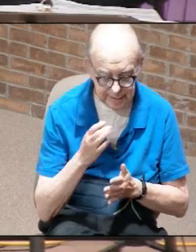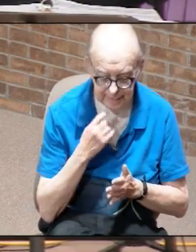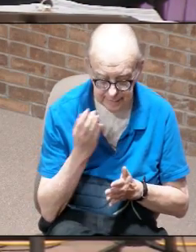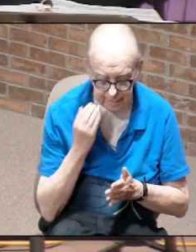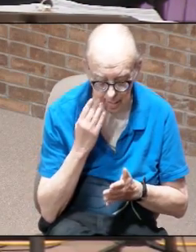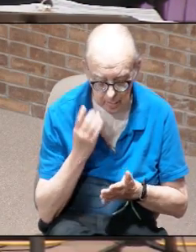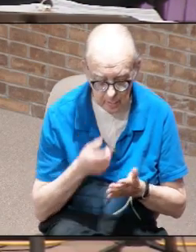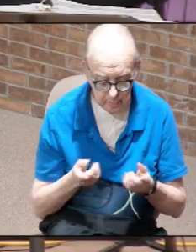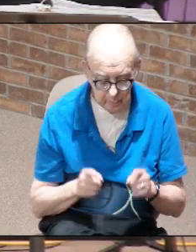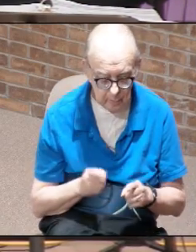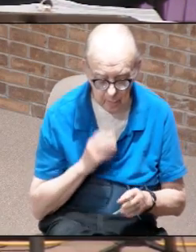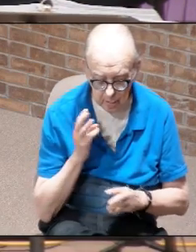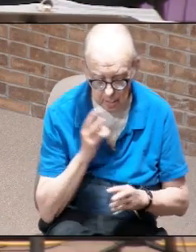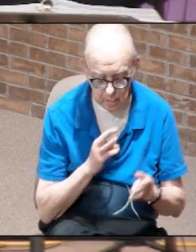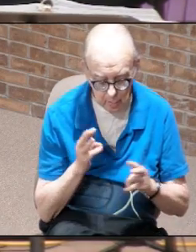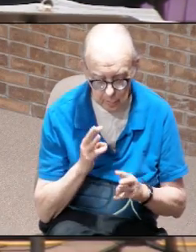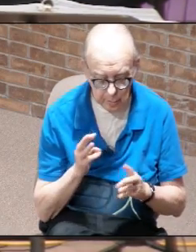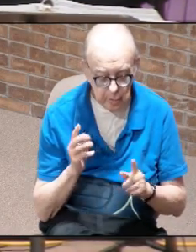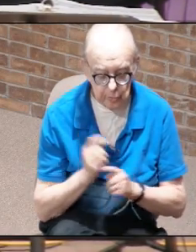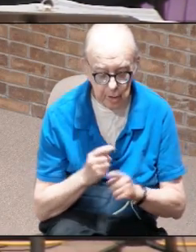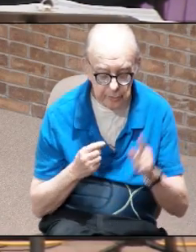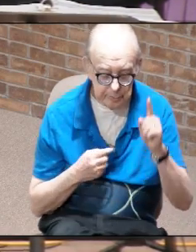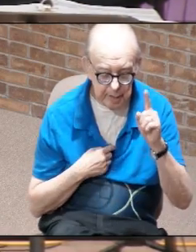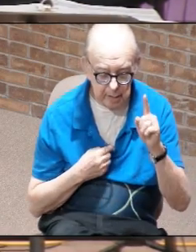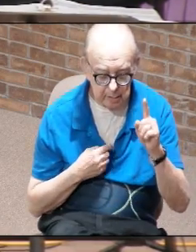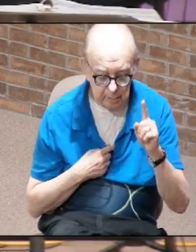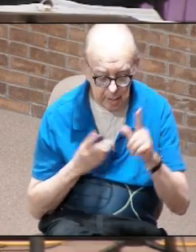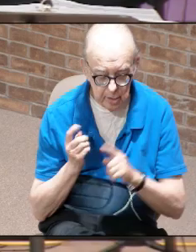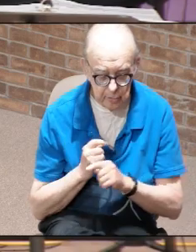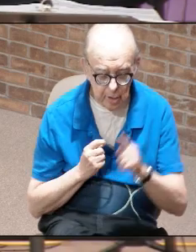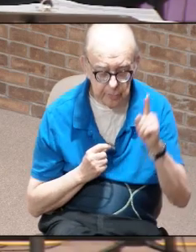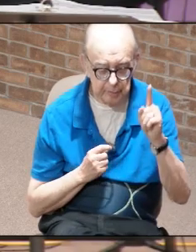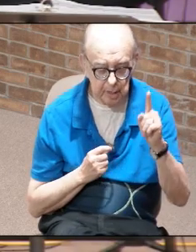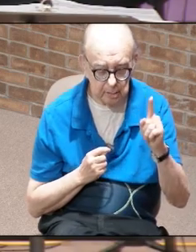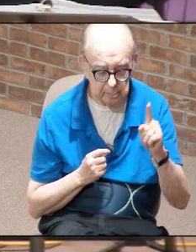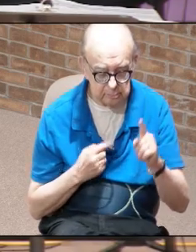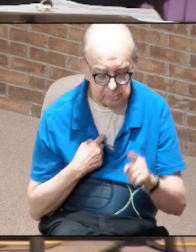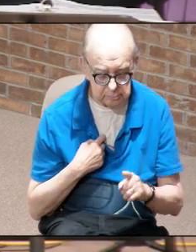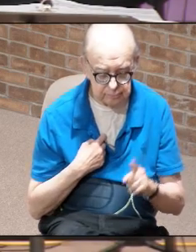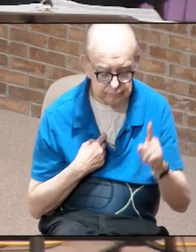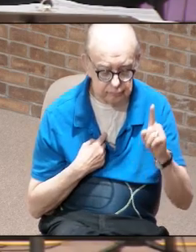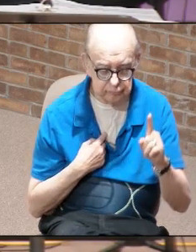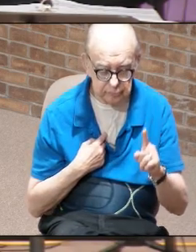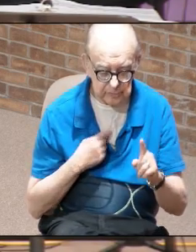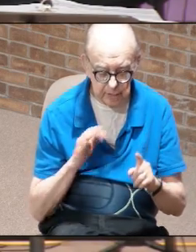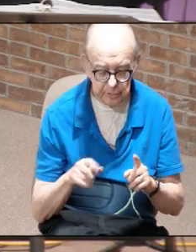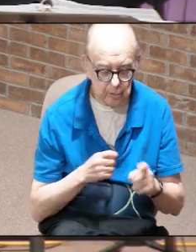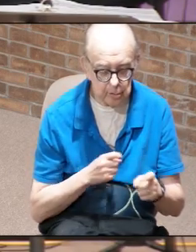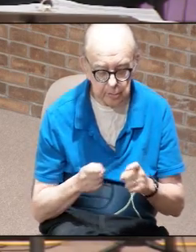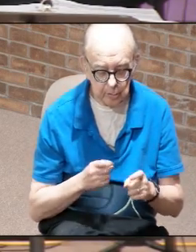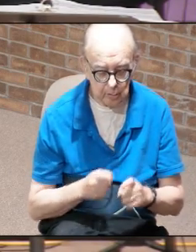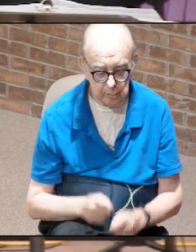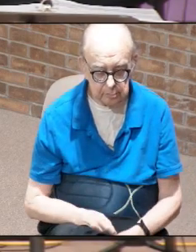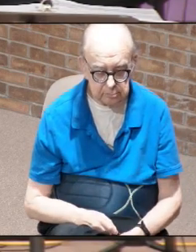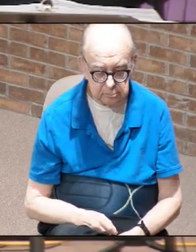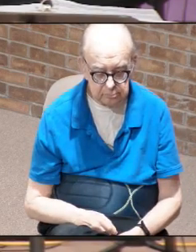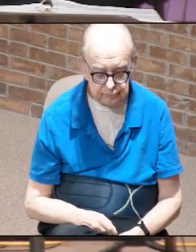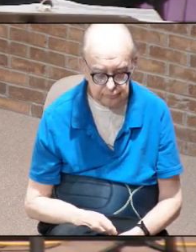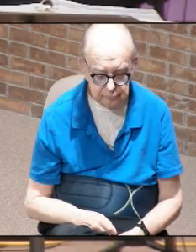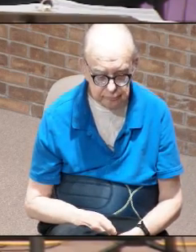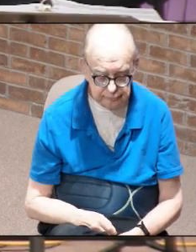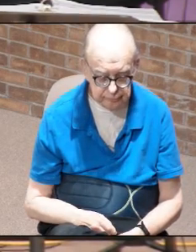happen. Don't worry about it. Trust me. Trust me. I'm still in control."